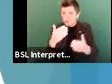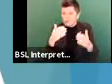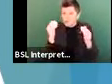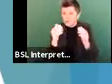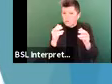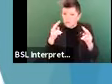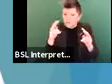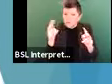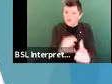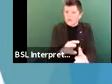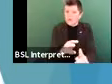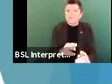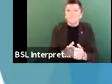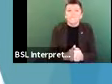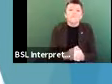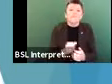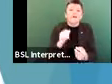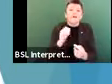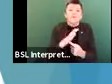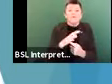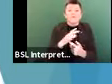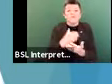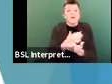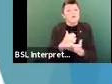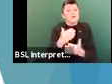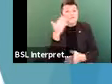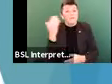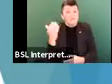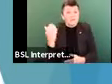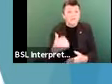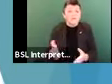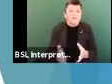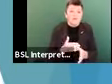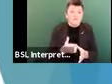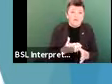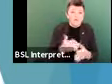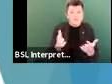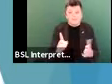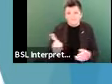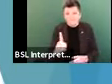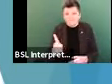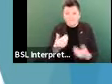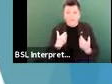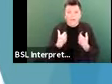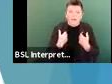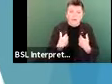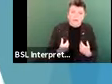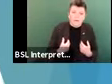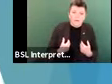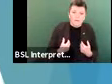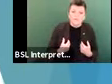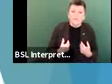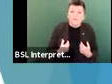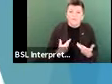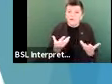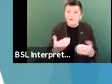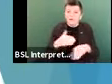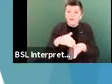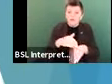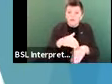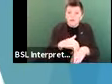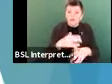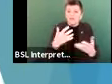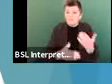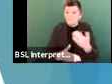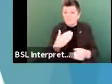aspect of this presentation is at first the fact that wealth is having an increasing role